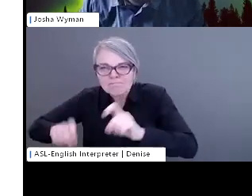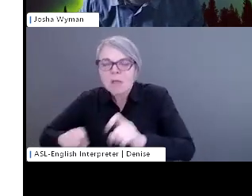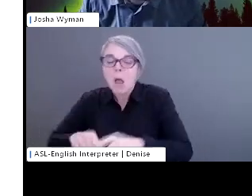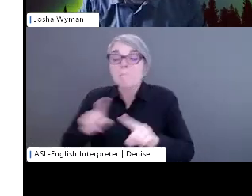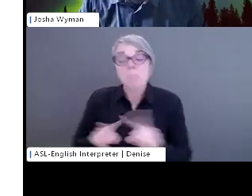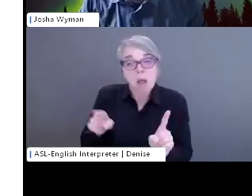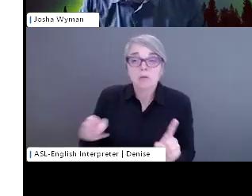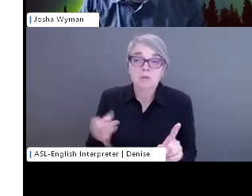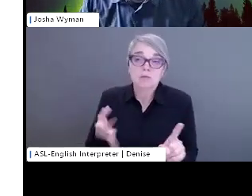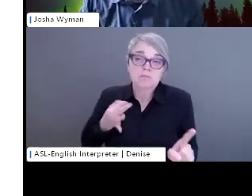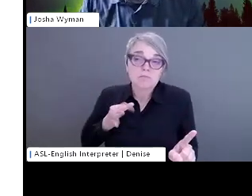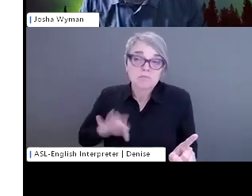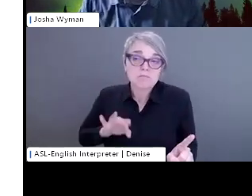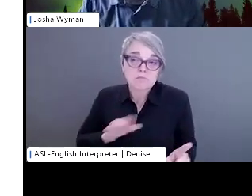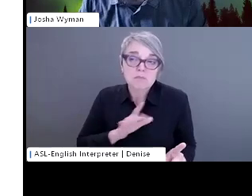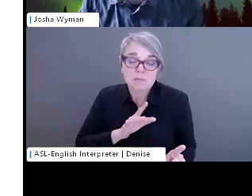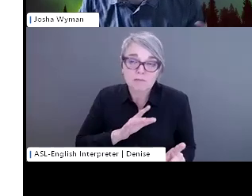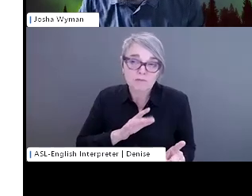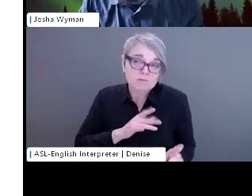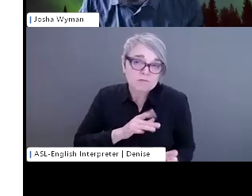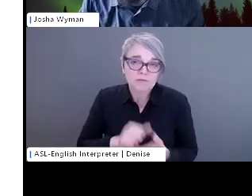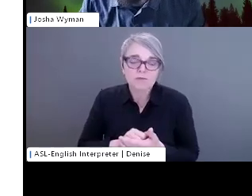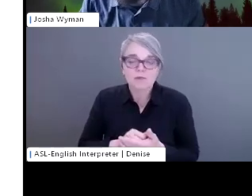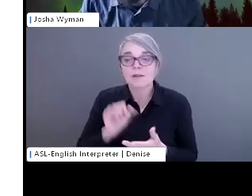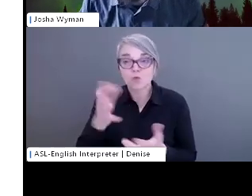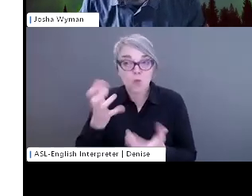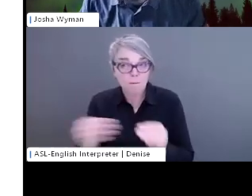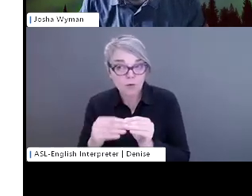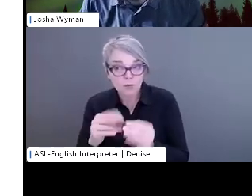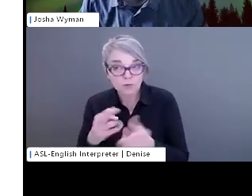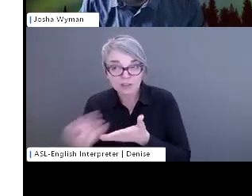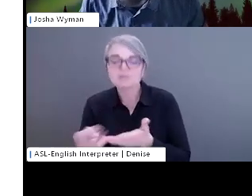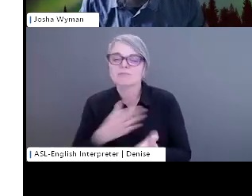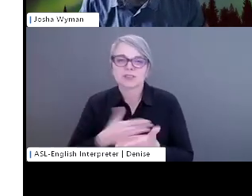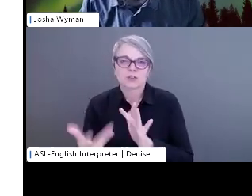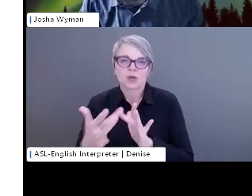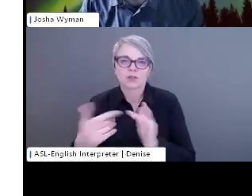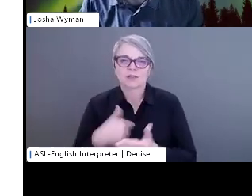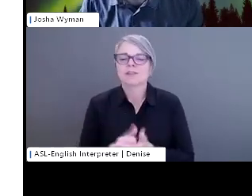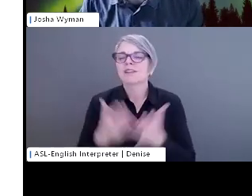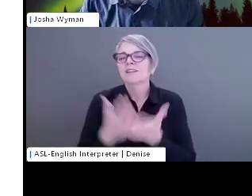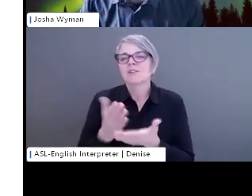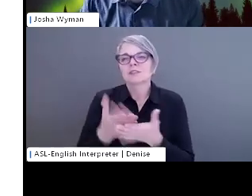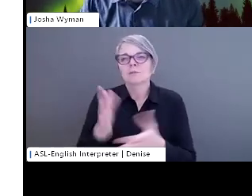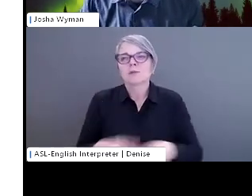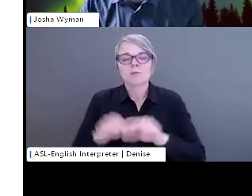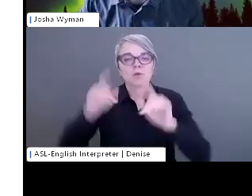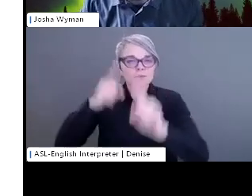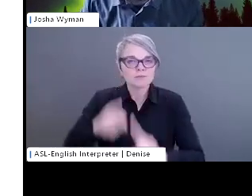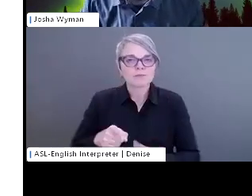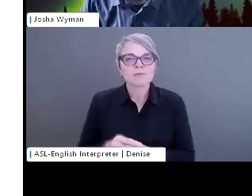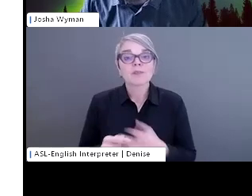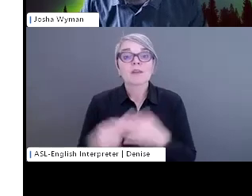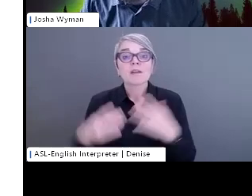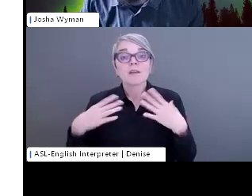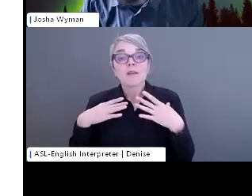out. And just some key takeaways. Health and law enforcement professionals in Ontario have expressed a need for